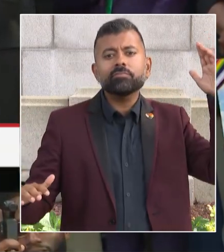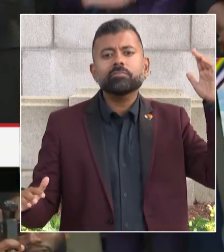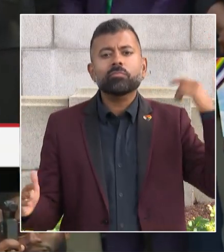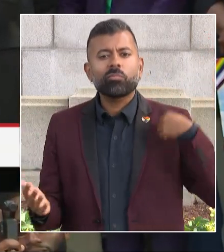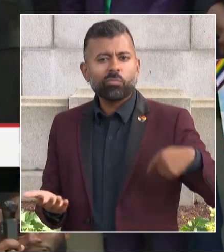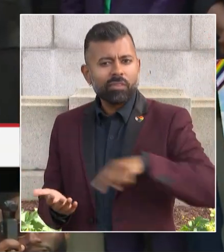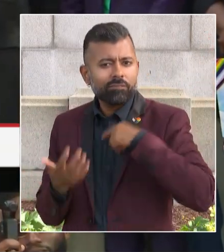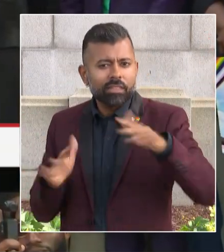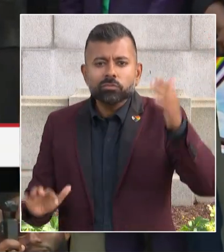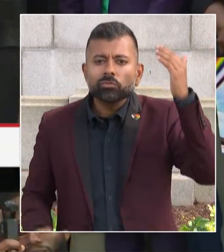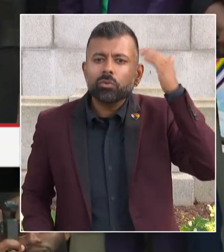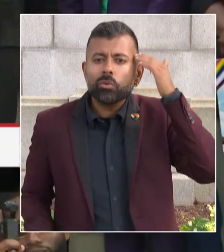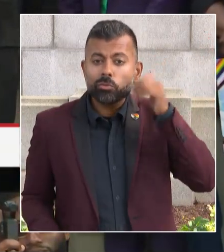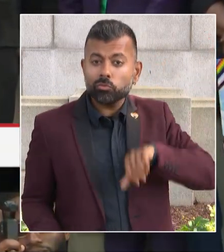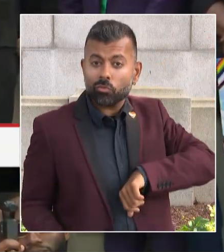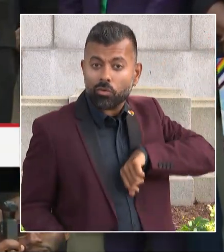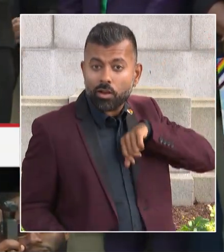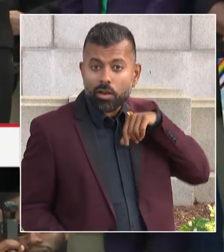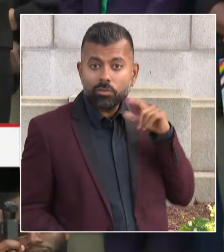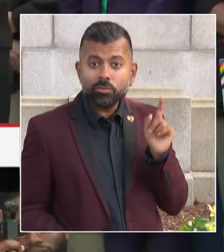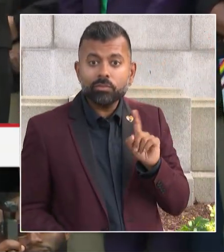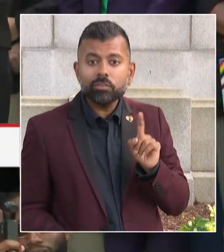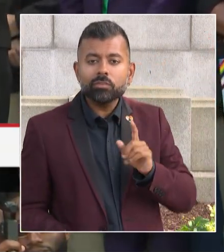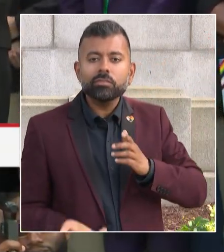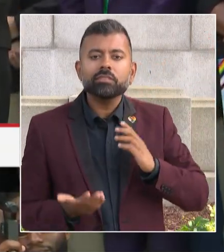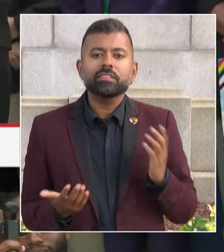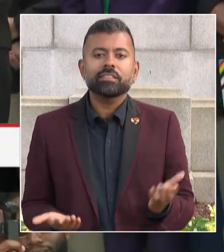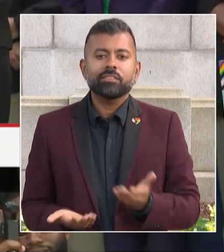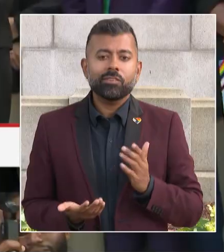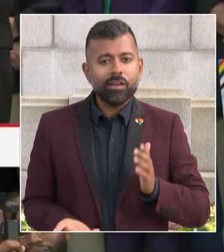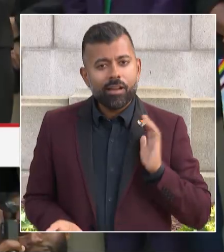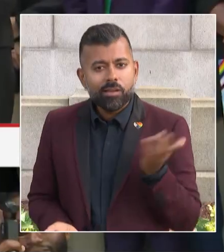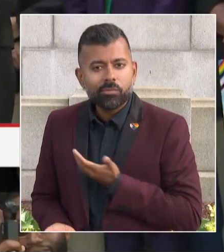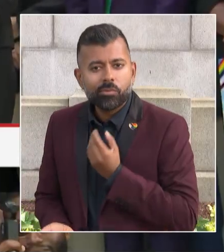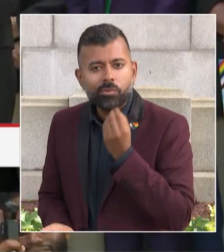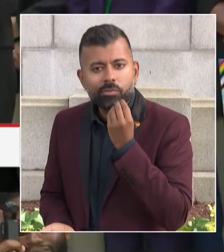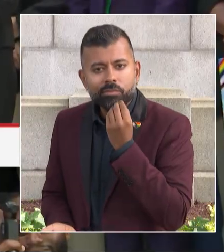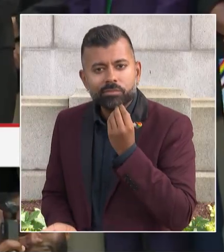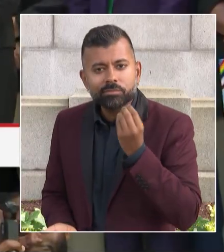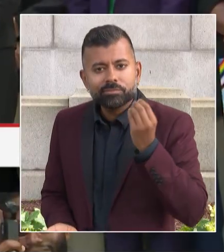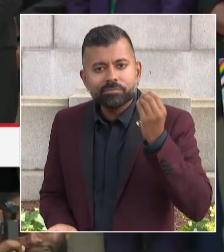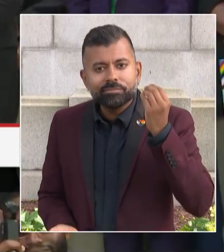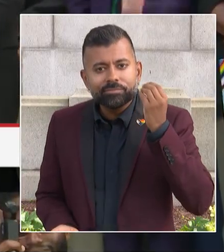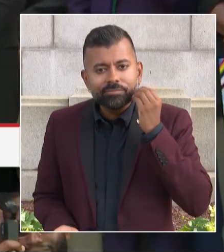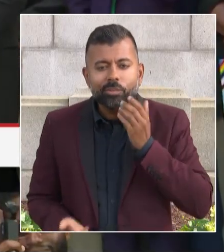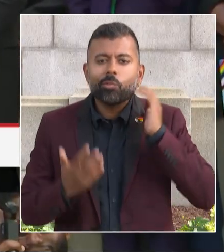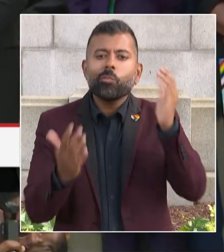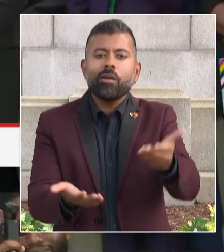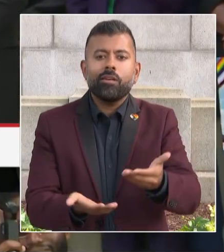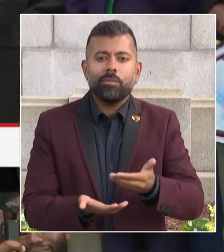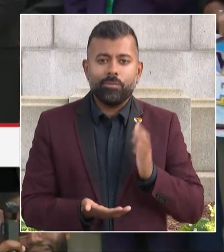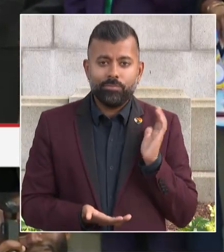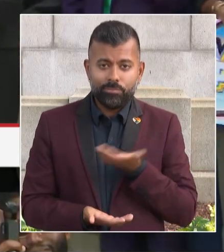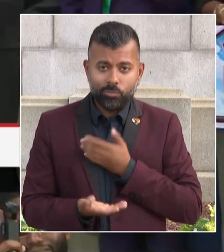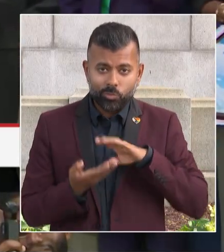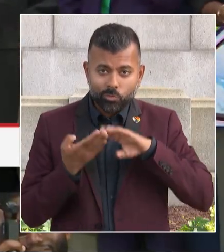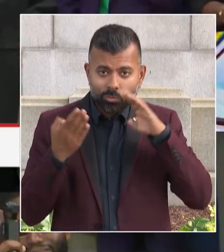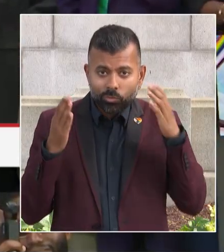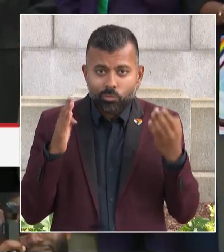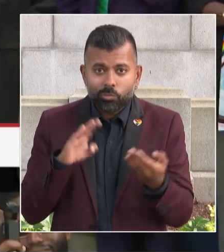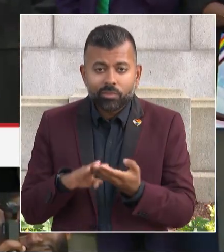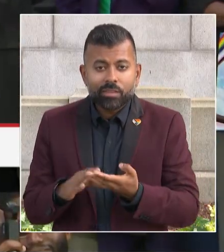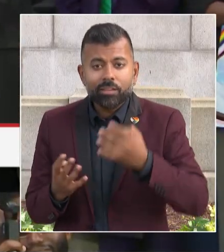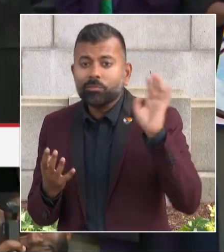in our resistance, in our joy. So welcome to our city, where every color of the rainbow has its roots, where pride isn't just a parade, it's a